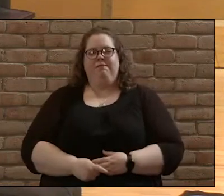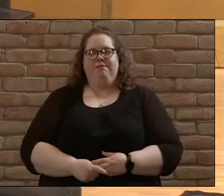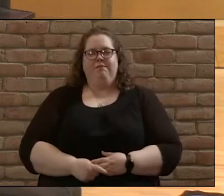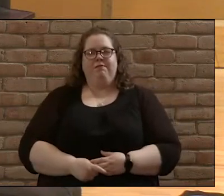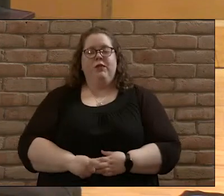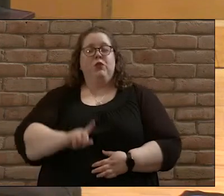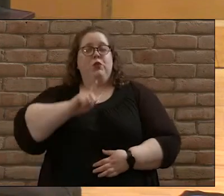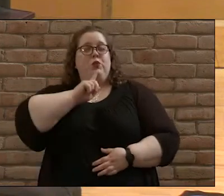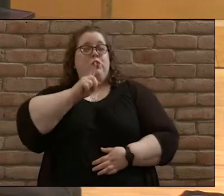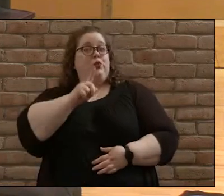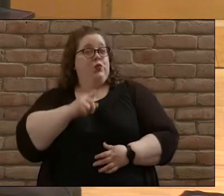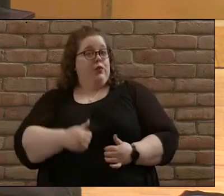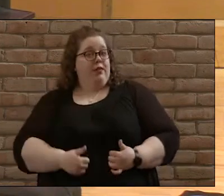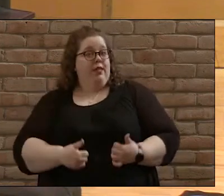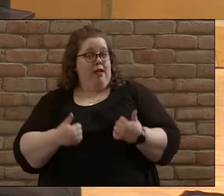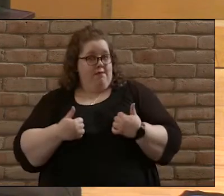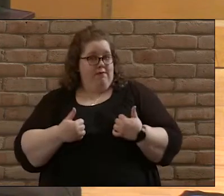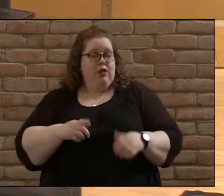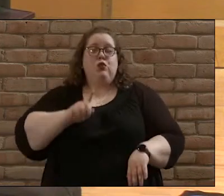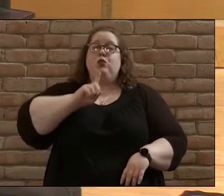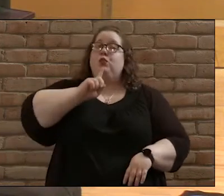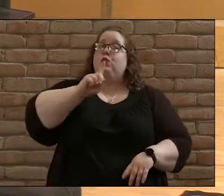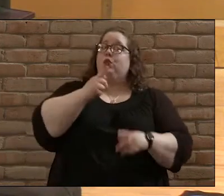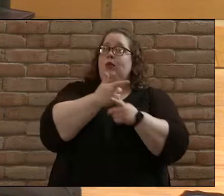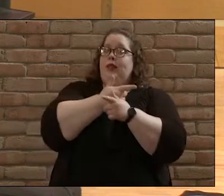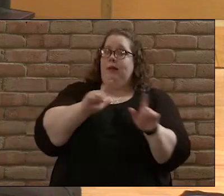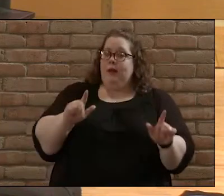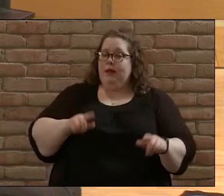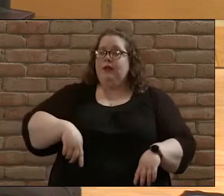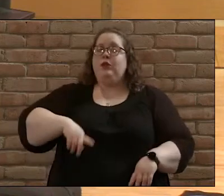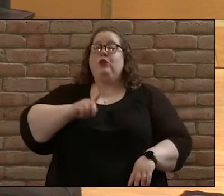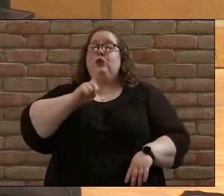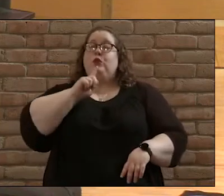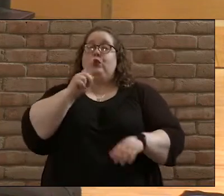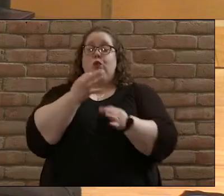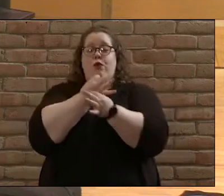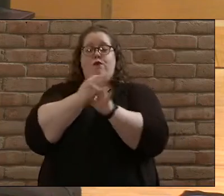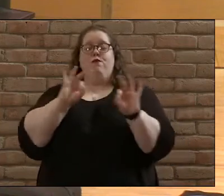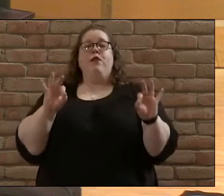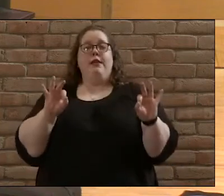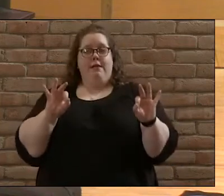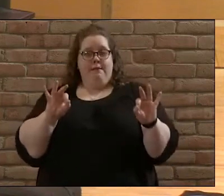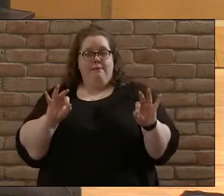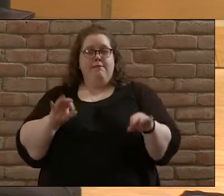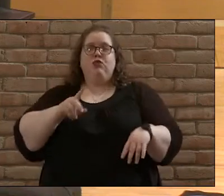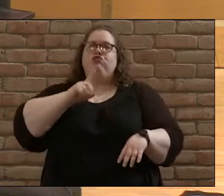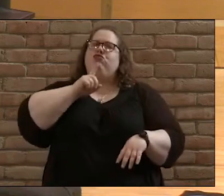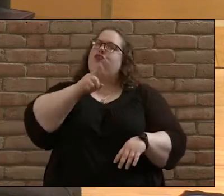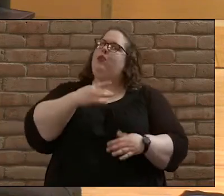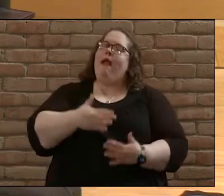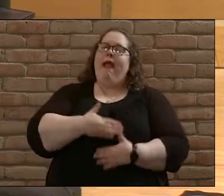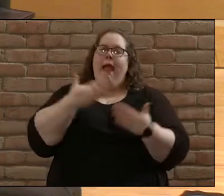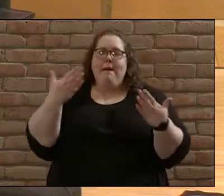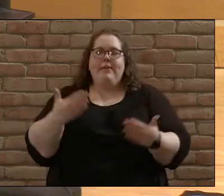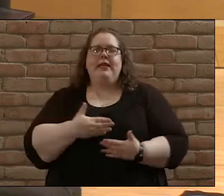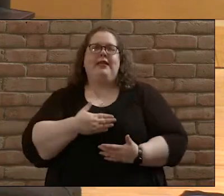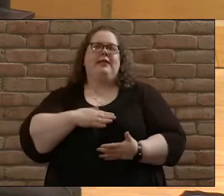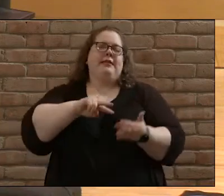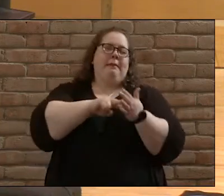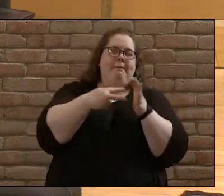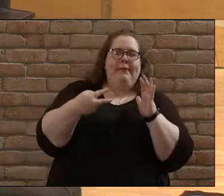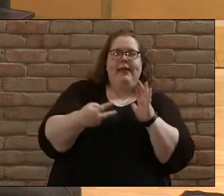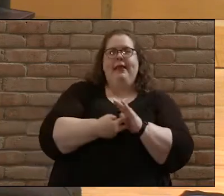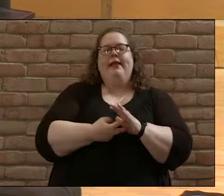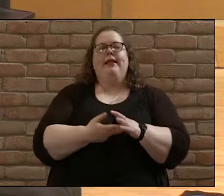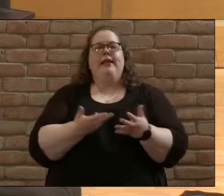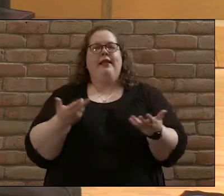That true life, true liberty, true freedom, true happiness and meaning and